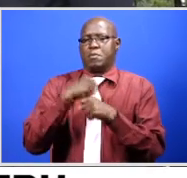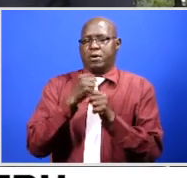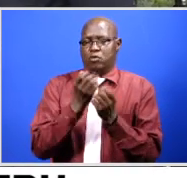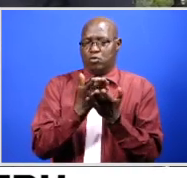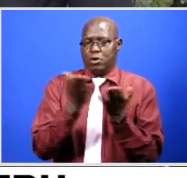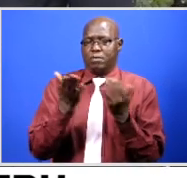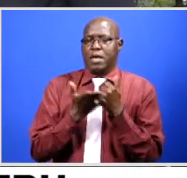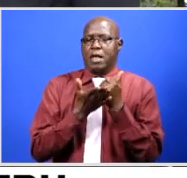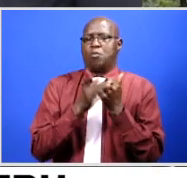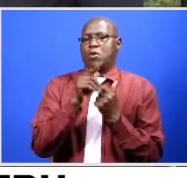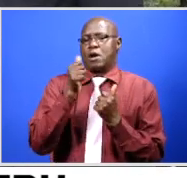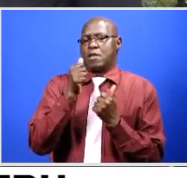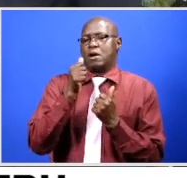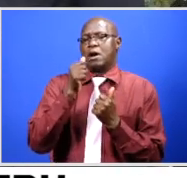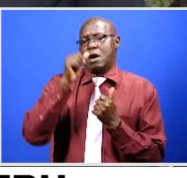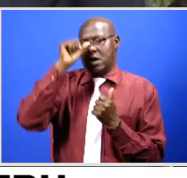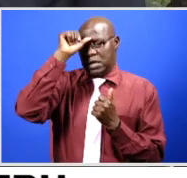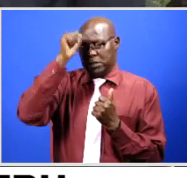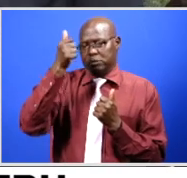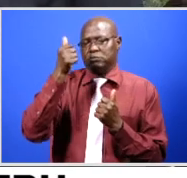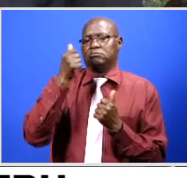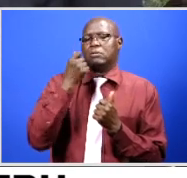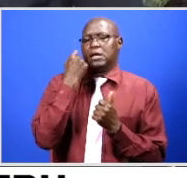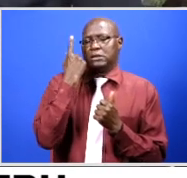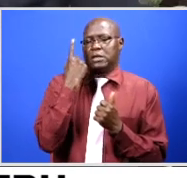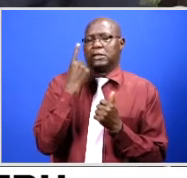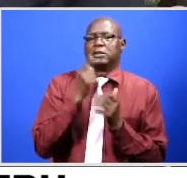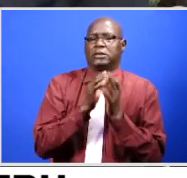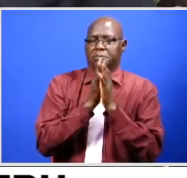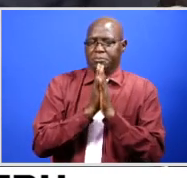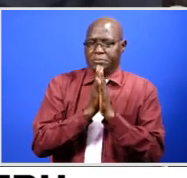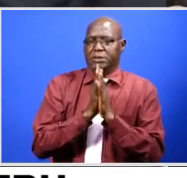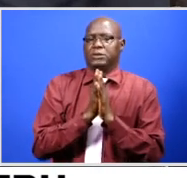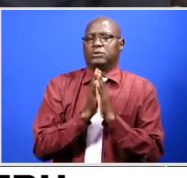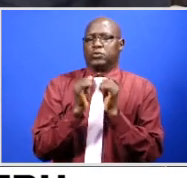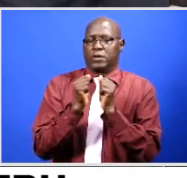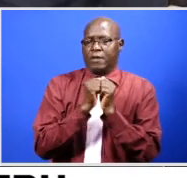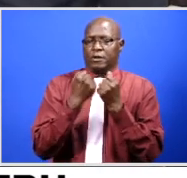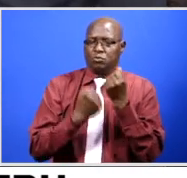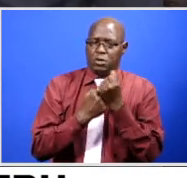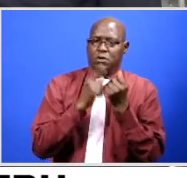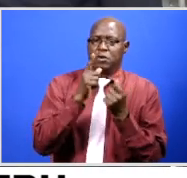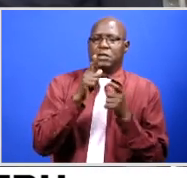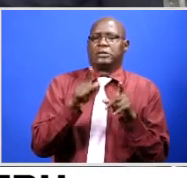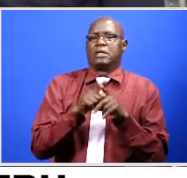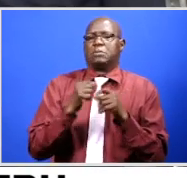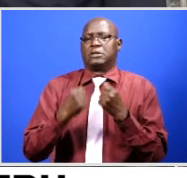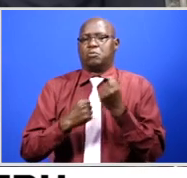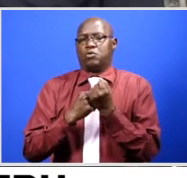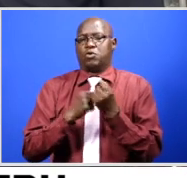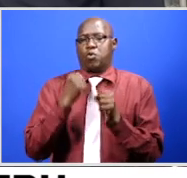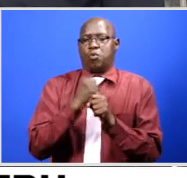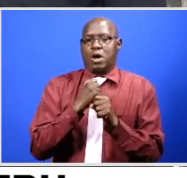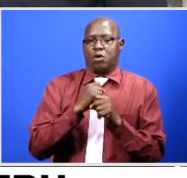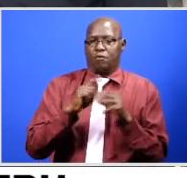other, to encourage each other, to build each other, to pray together, and above all, to support the work of the ministry. What we are doing at